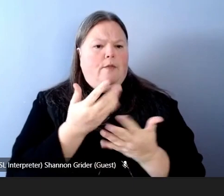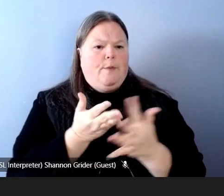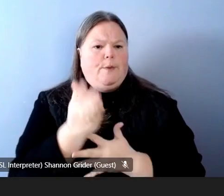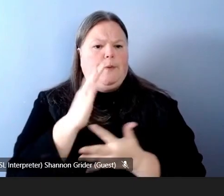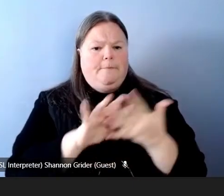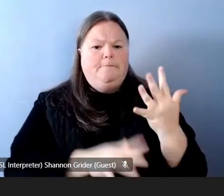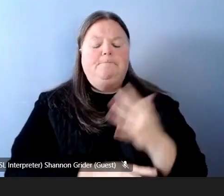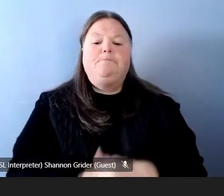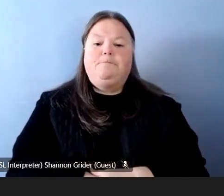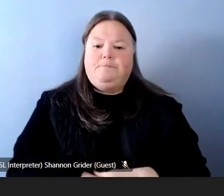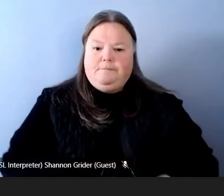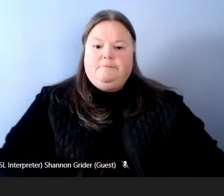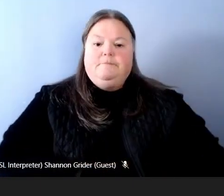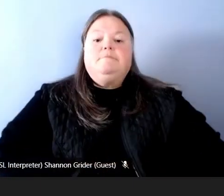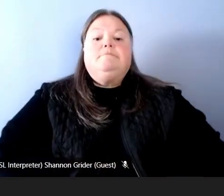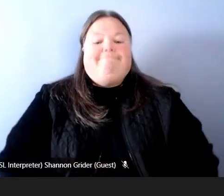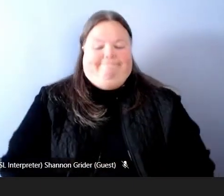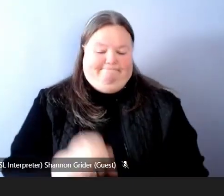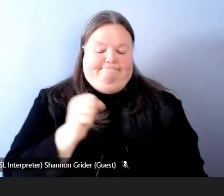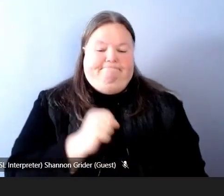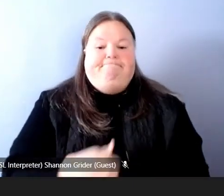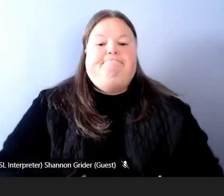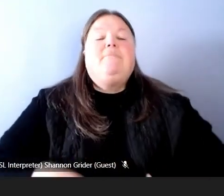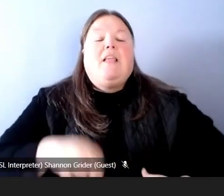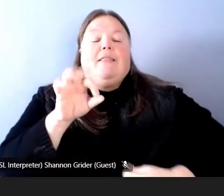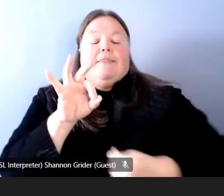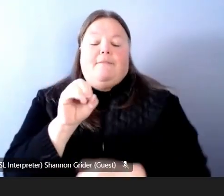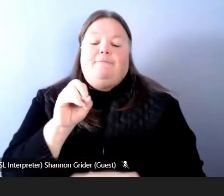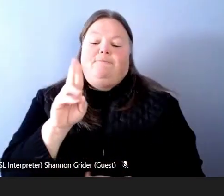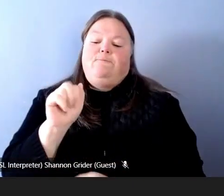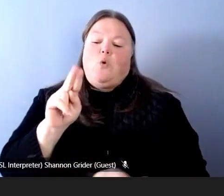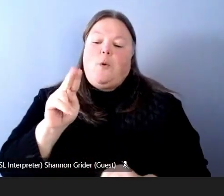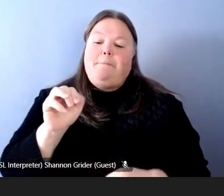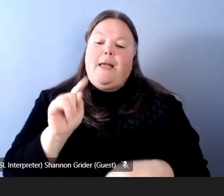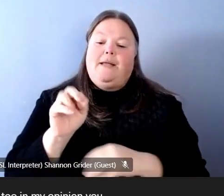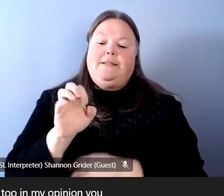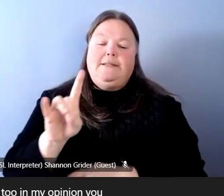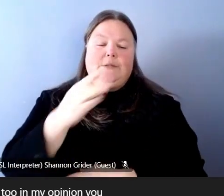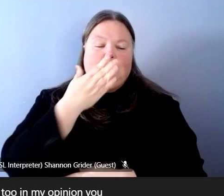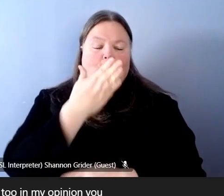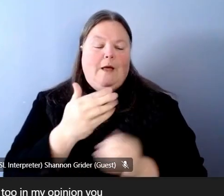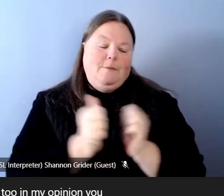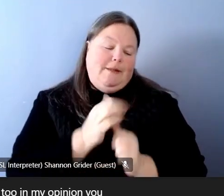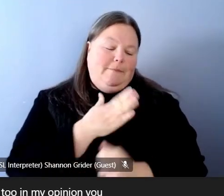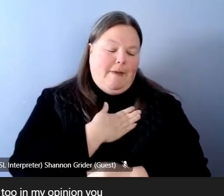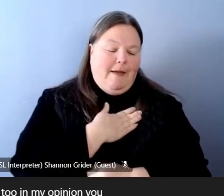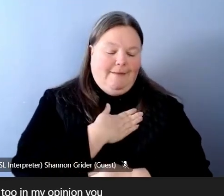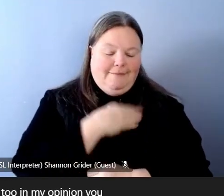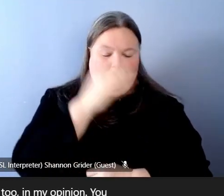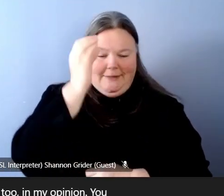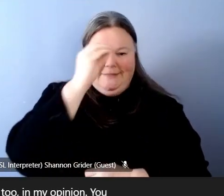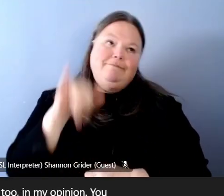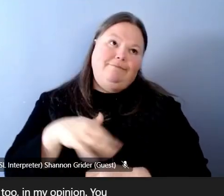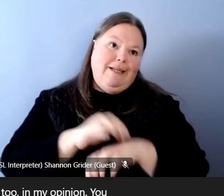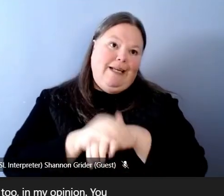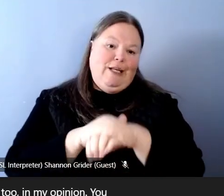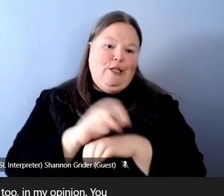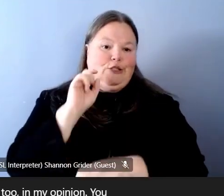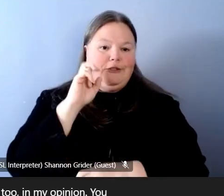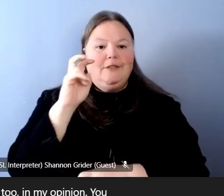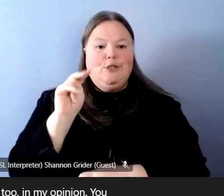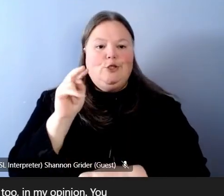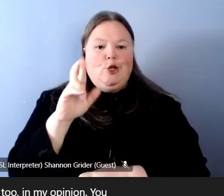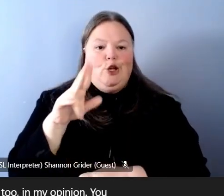The narrative is formatted really well, too, in my opinion. Just being an English nerd or whatever.